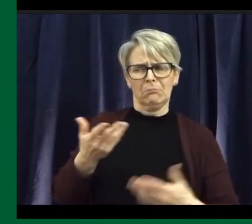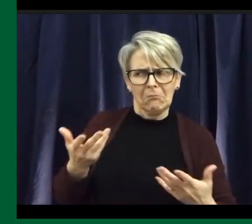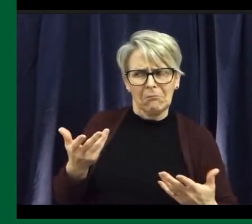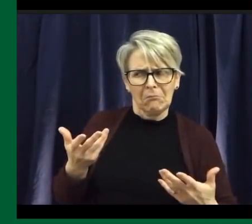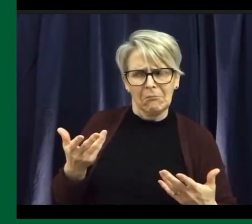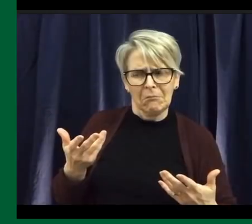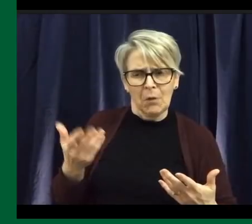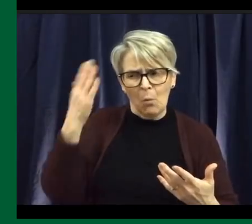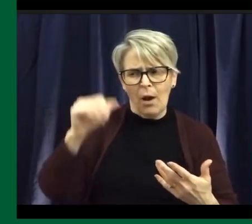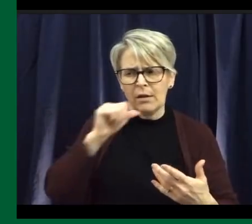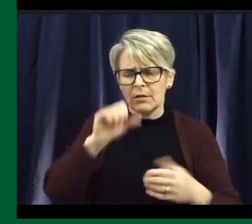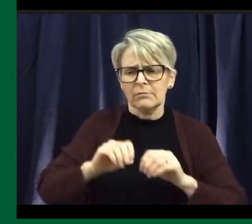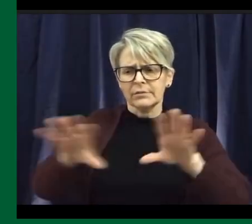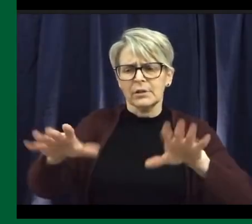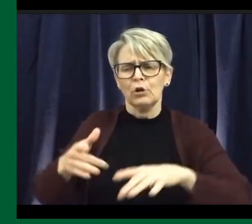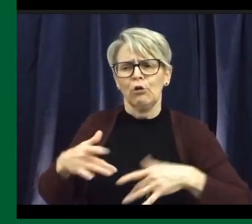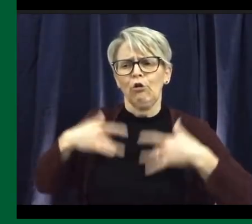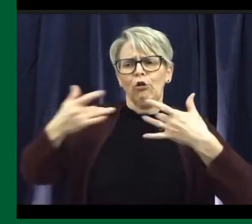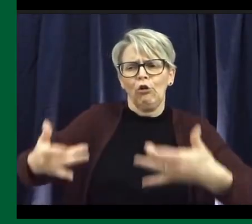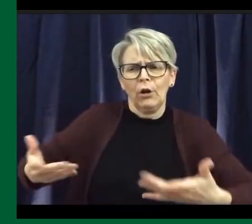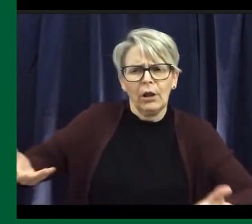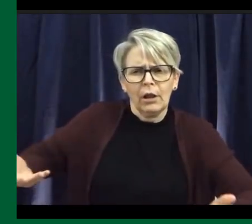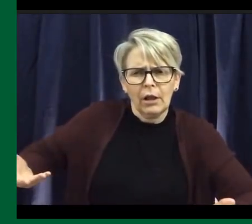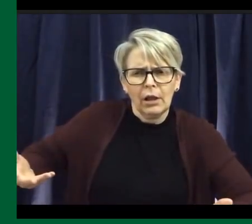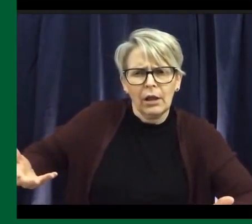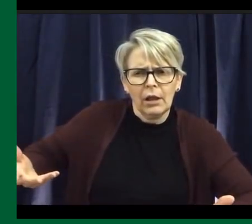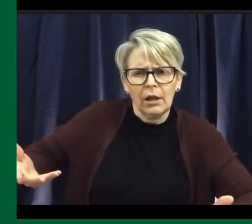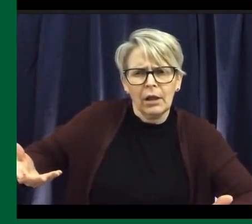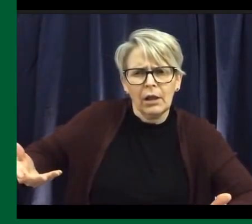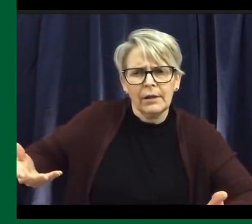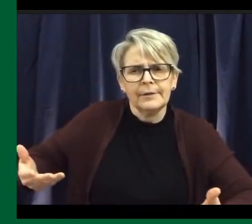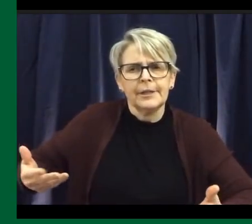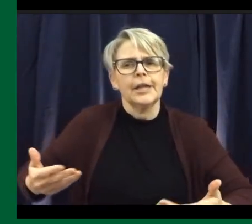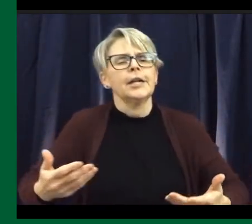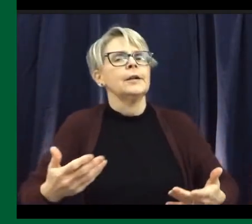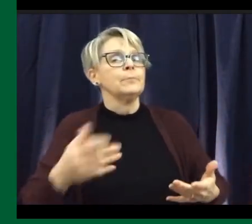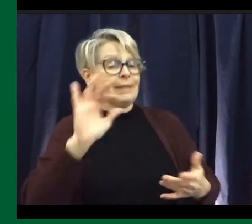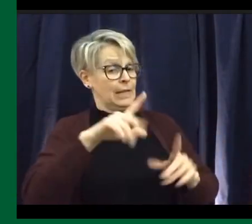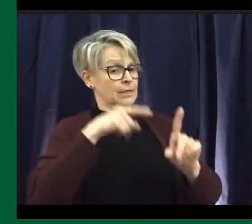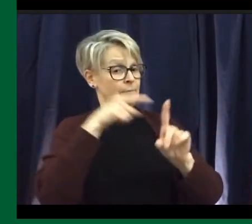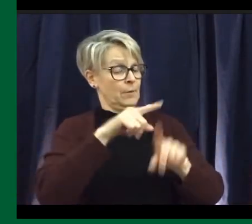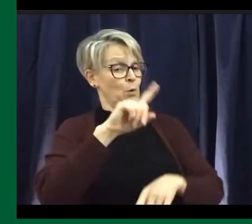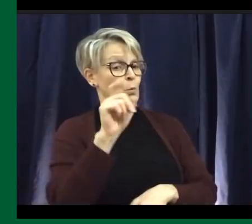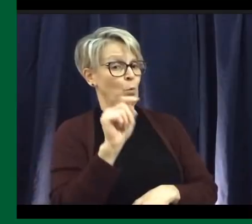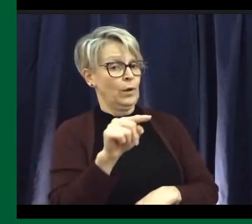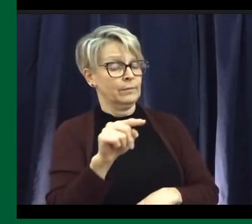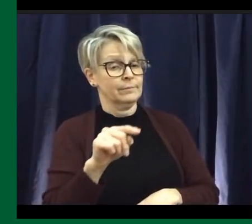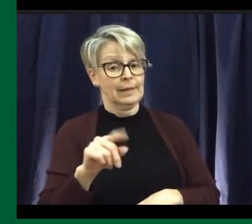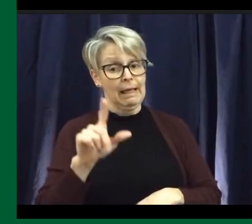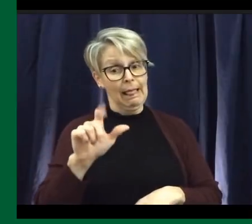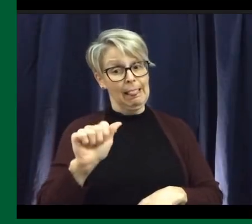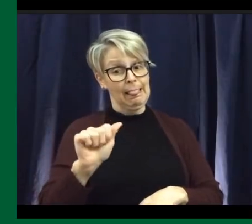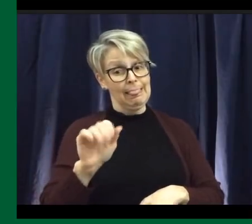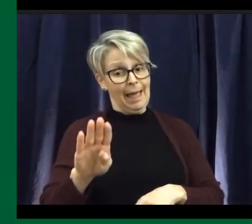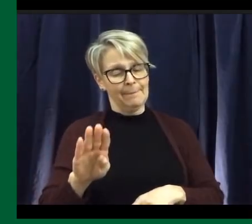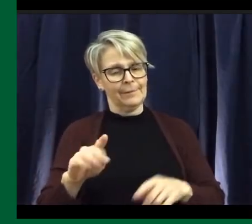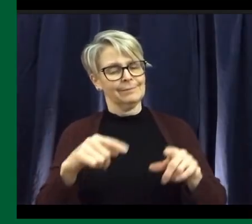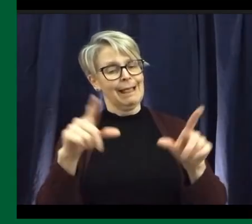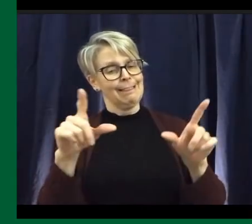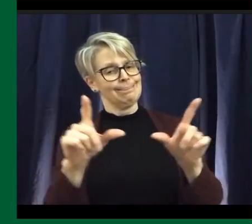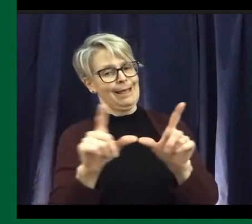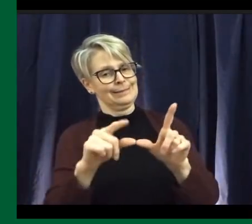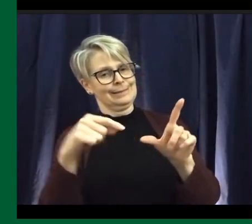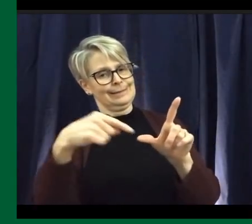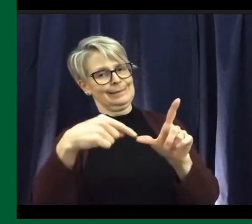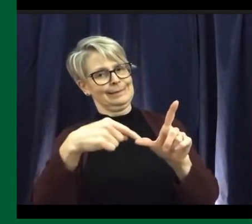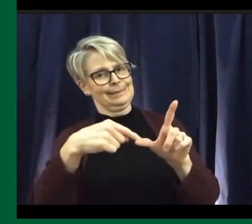weren't they sent out sooner? So the specific question was the lab licensing the barrier to